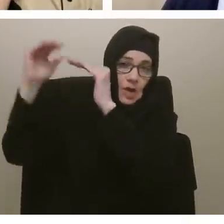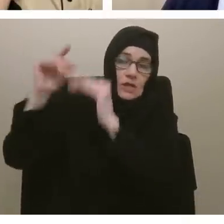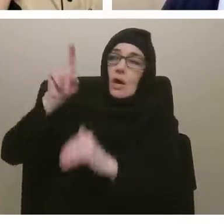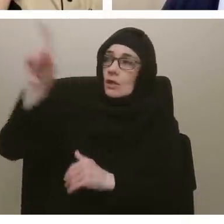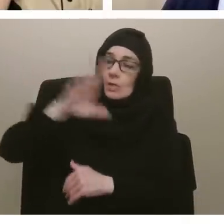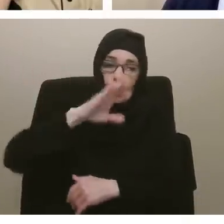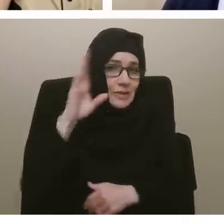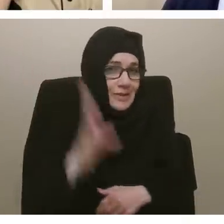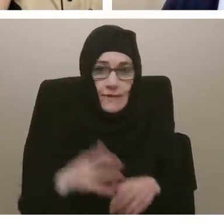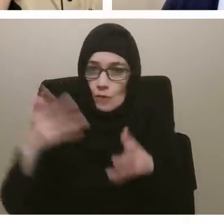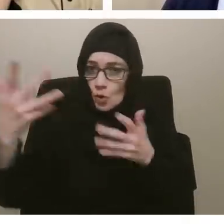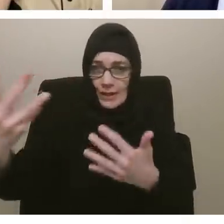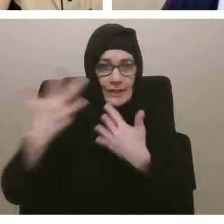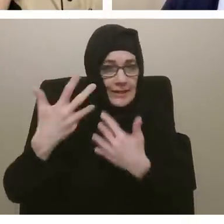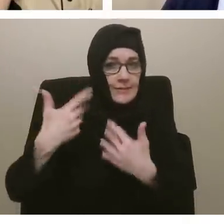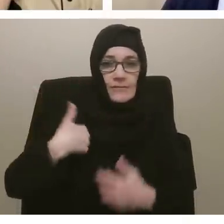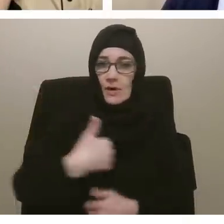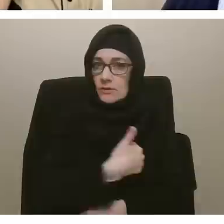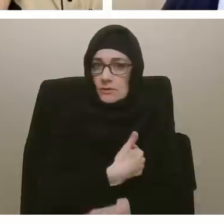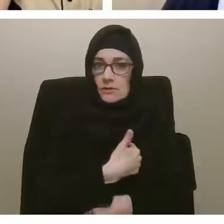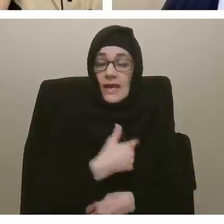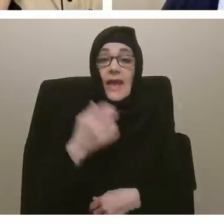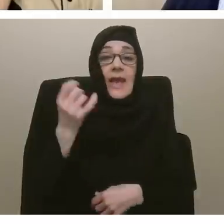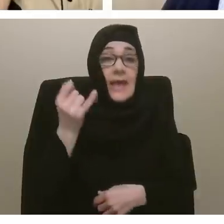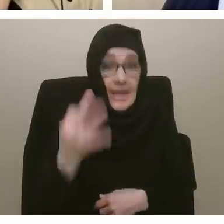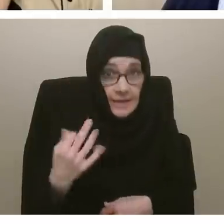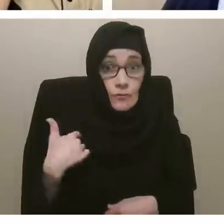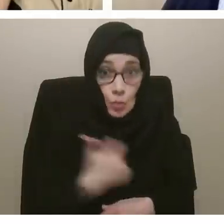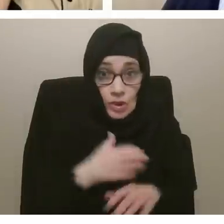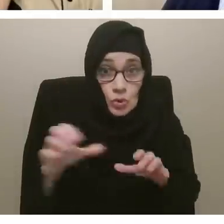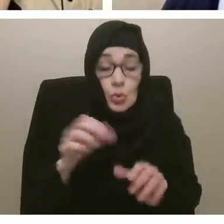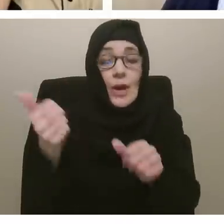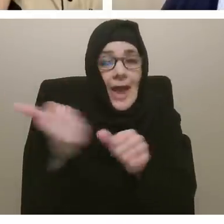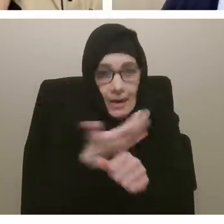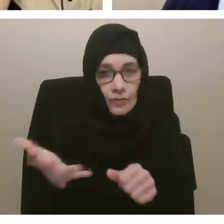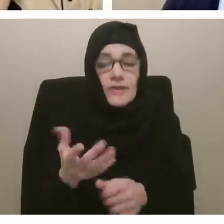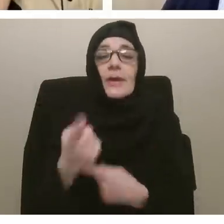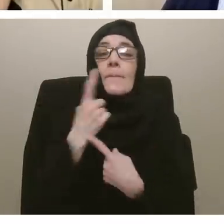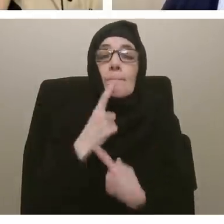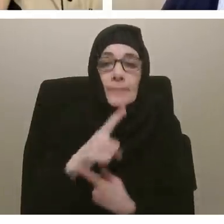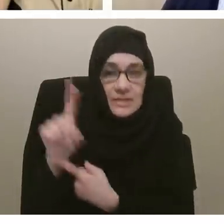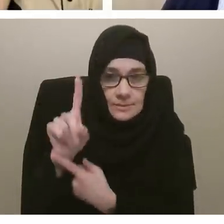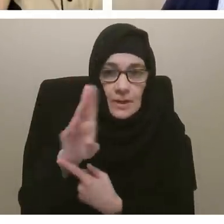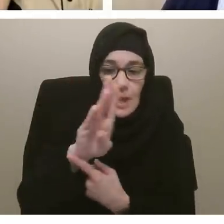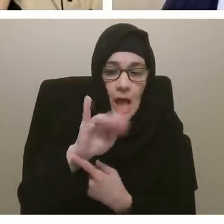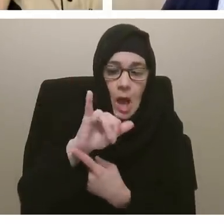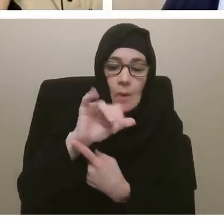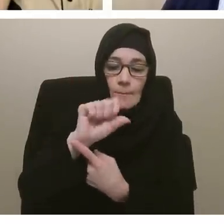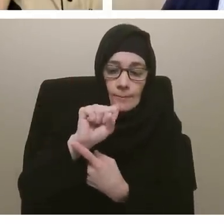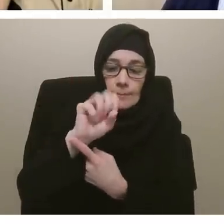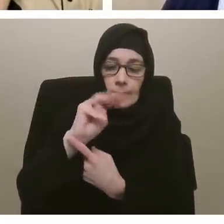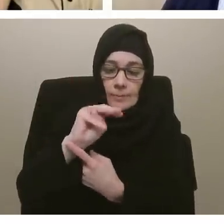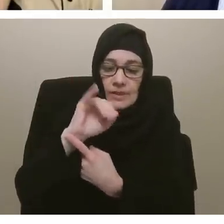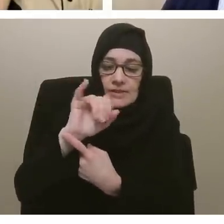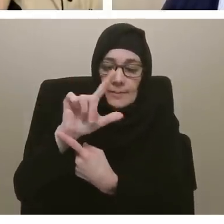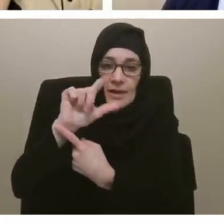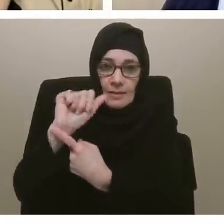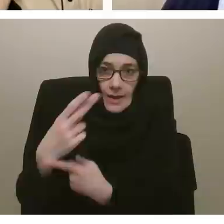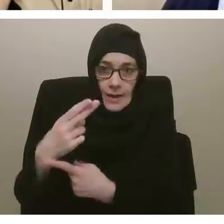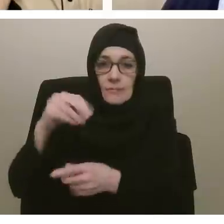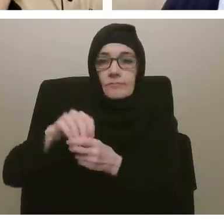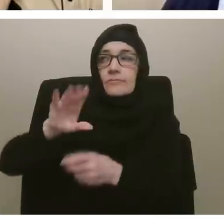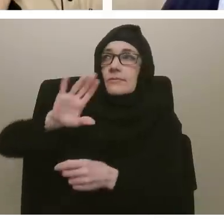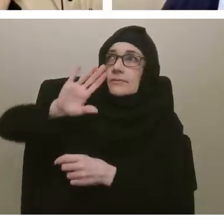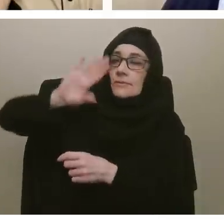us as long as we do whatever we do, bismillah, as was mentioned before. Allah subhanahu wa ta'ala continues on and he says, "Wa